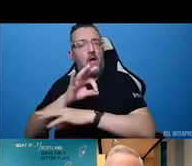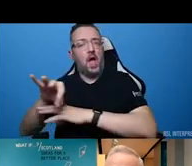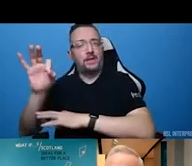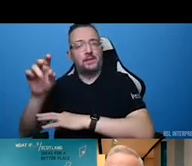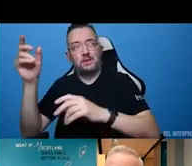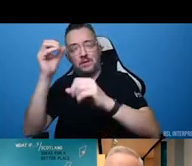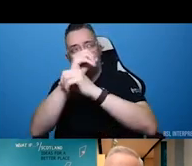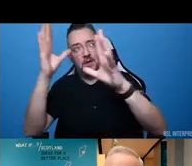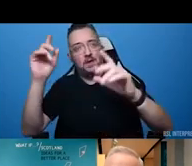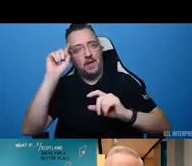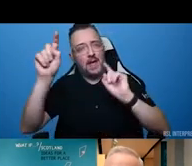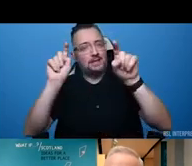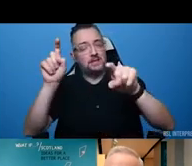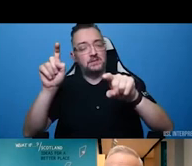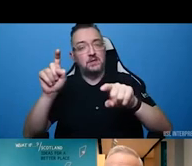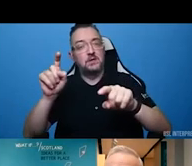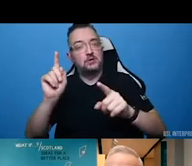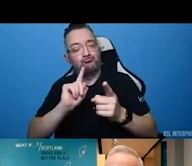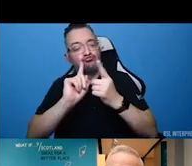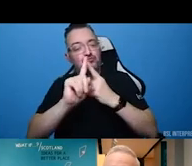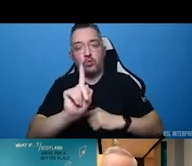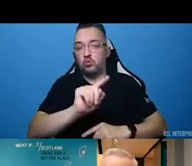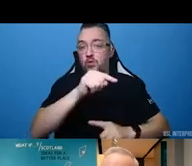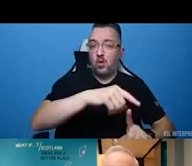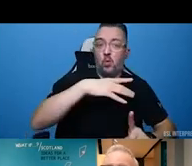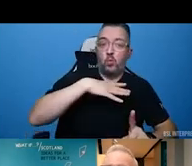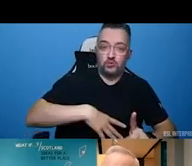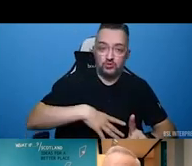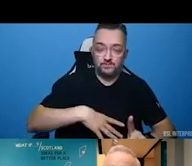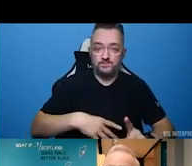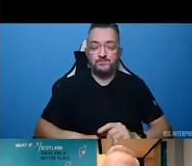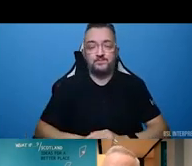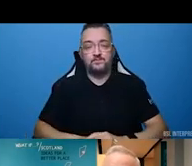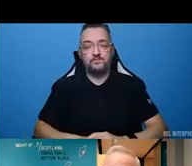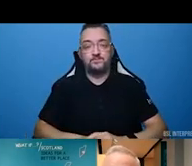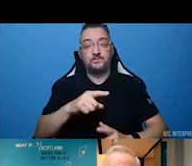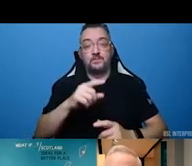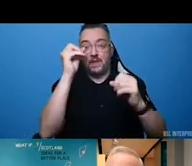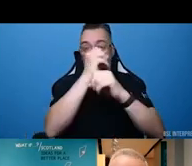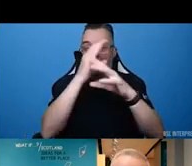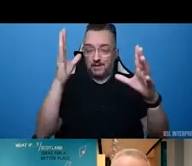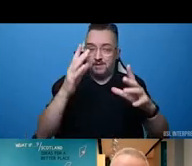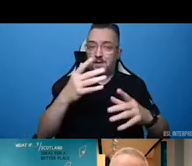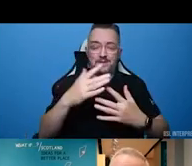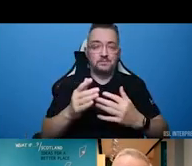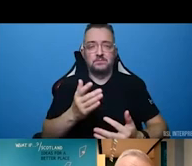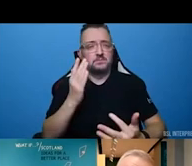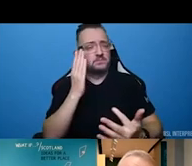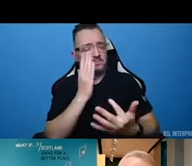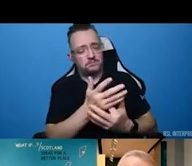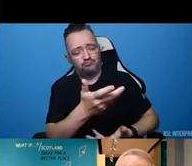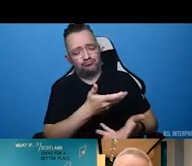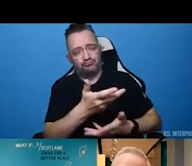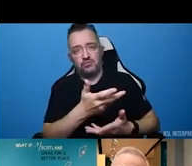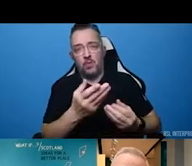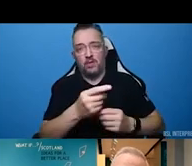that responded to each of those wishes, and that the ideas were developed through very direct conversations between the